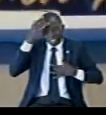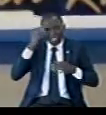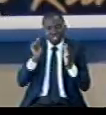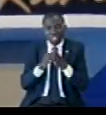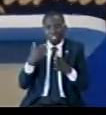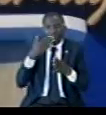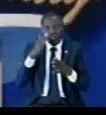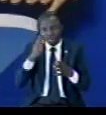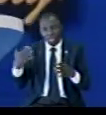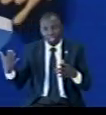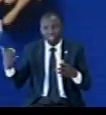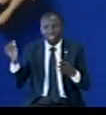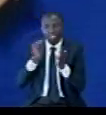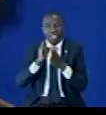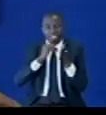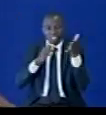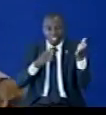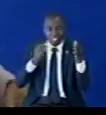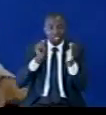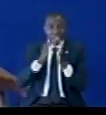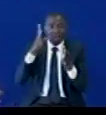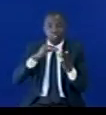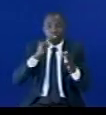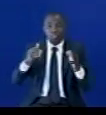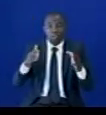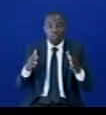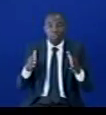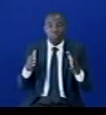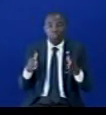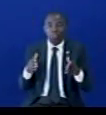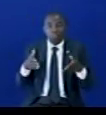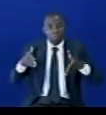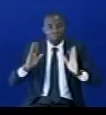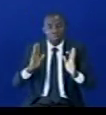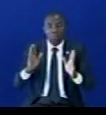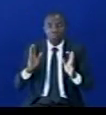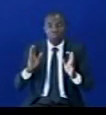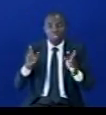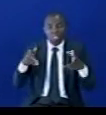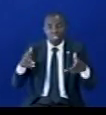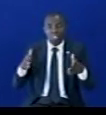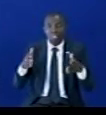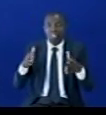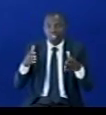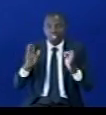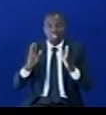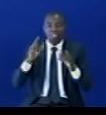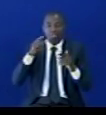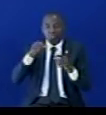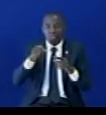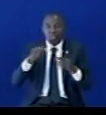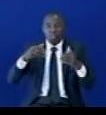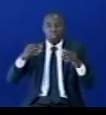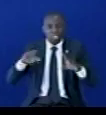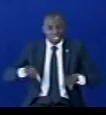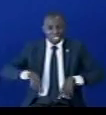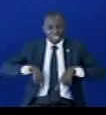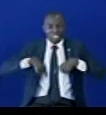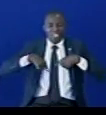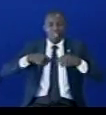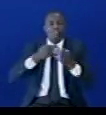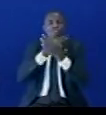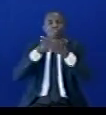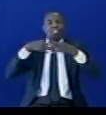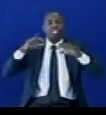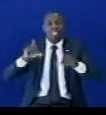been there that will not let you live a healthy, happy, free